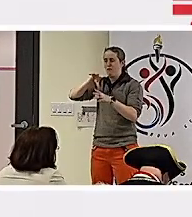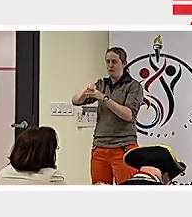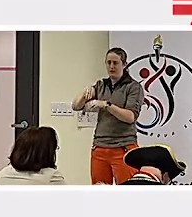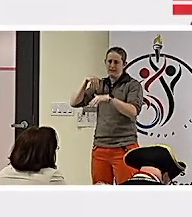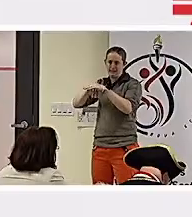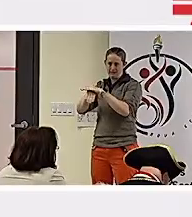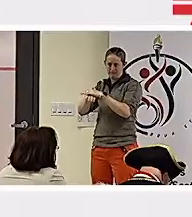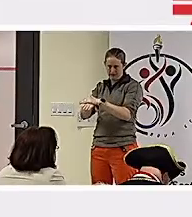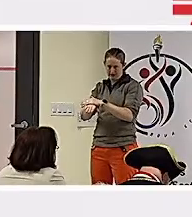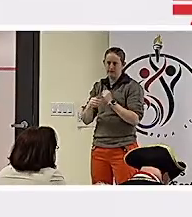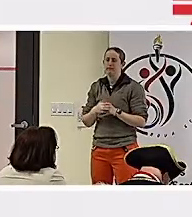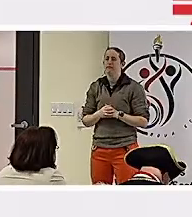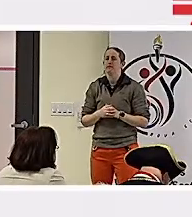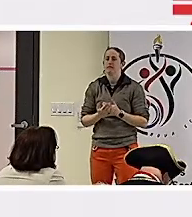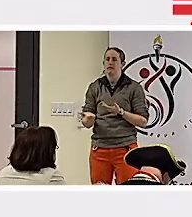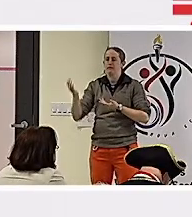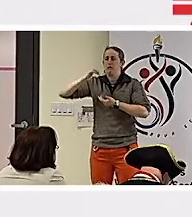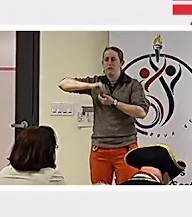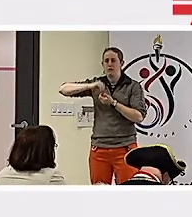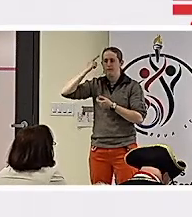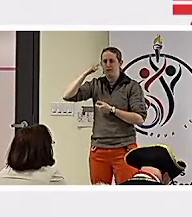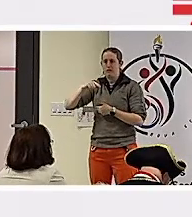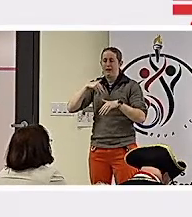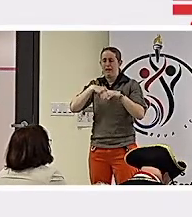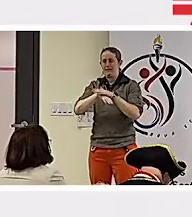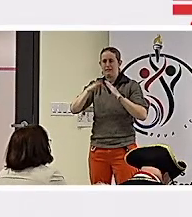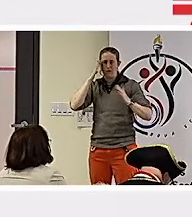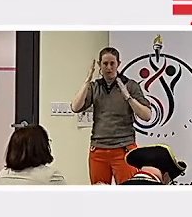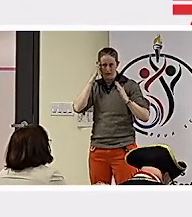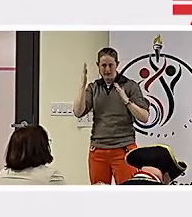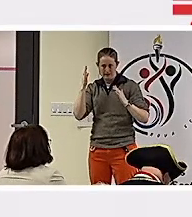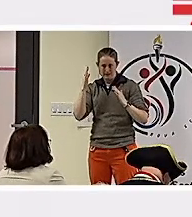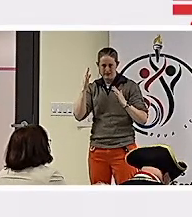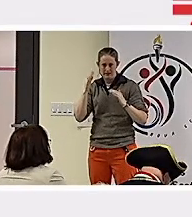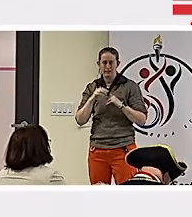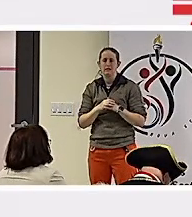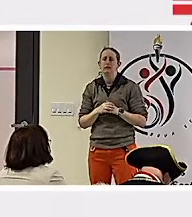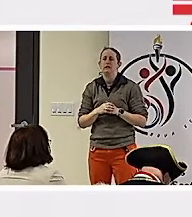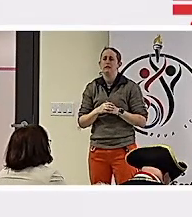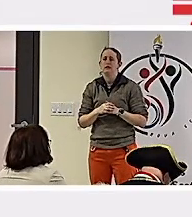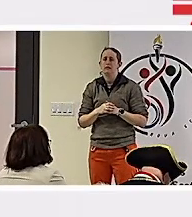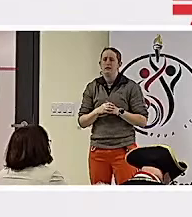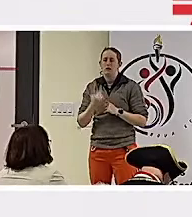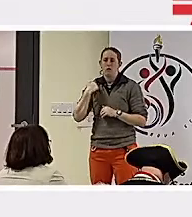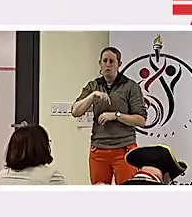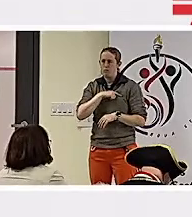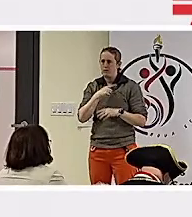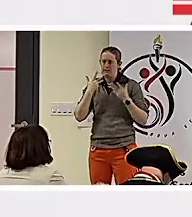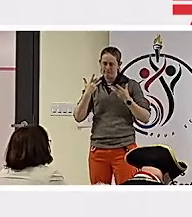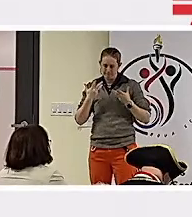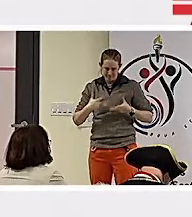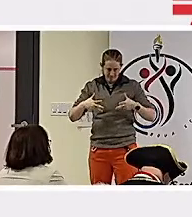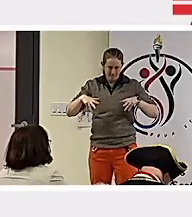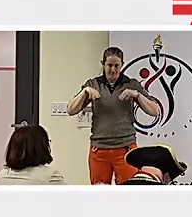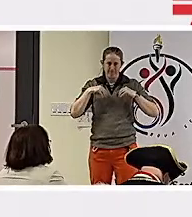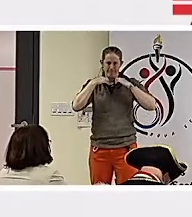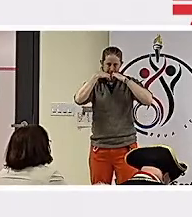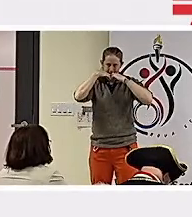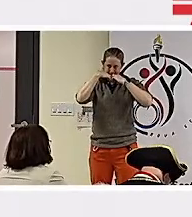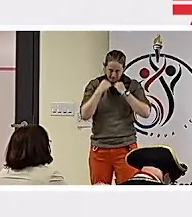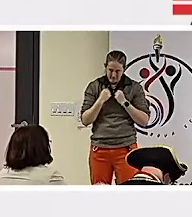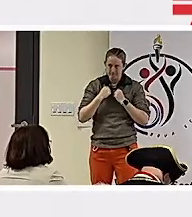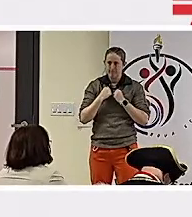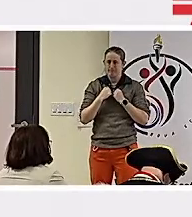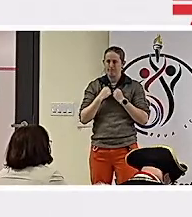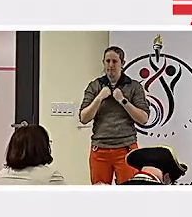Partnership for Access Awareness, which is also known as PANS, we continue to fully embrace the intent and meaning